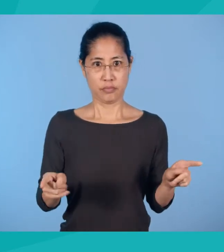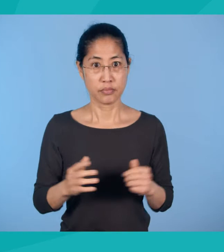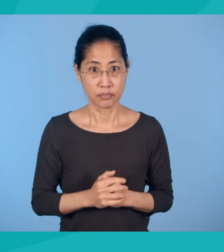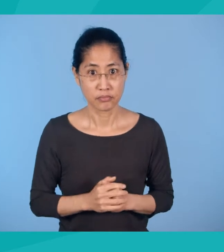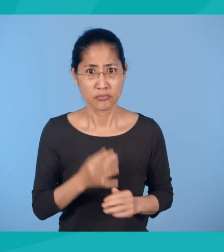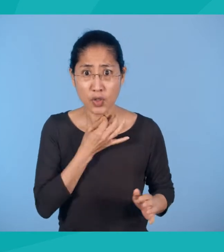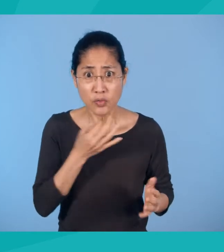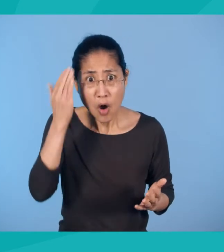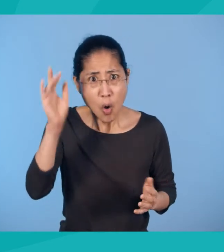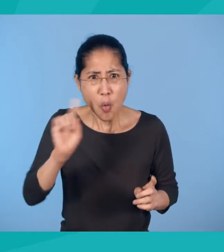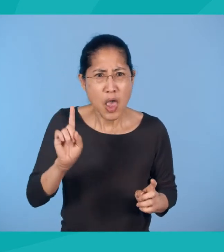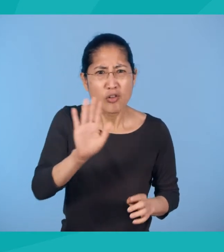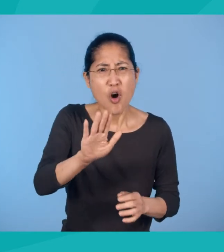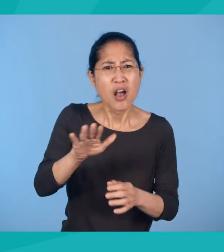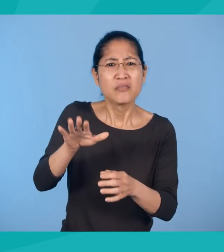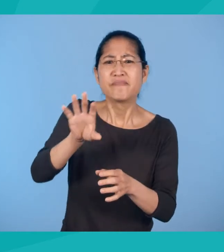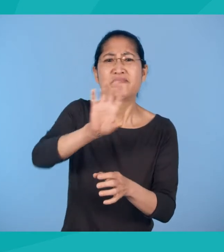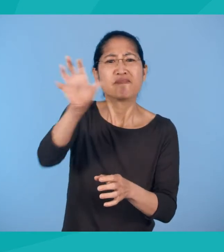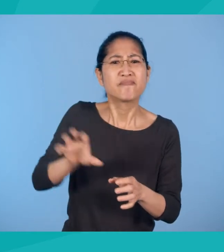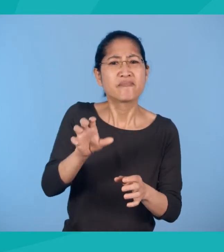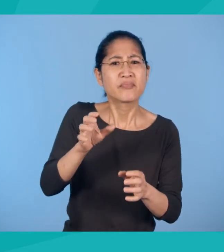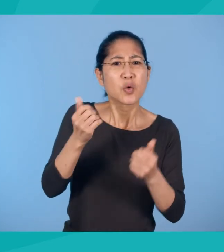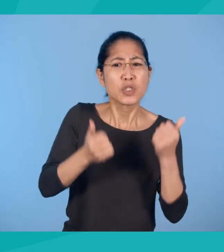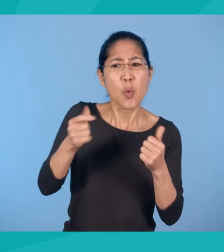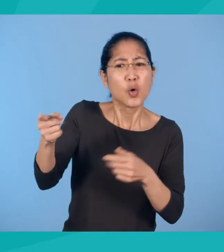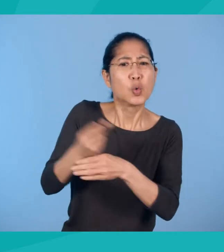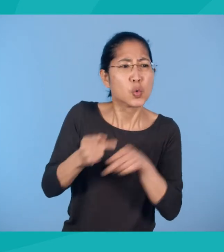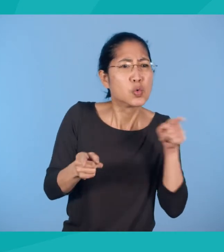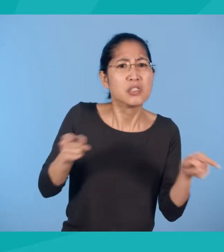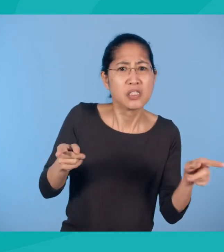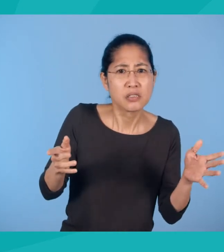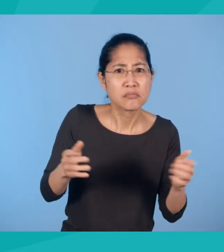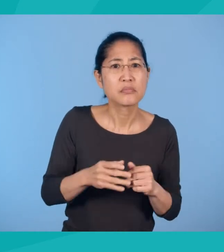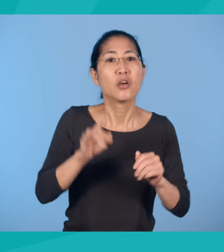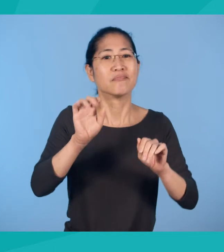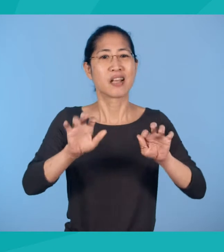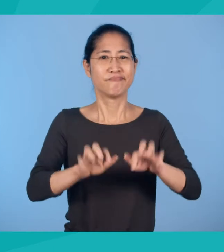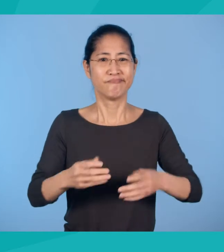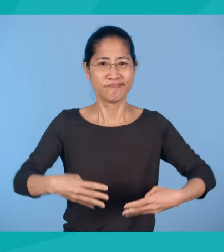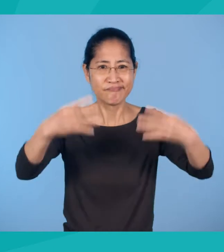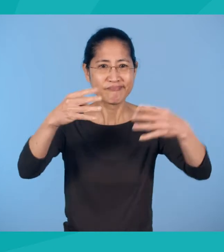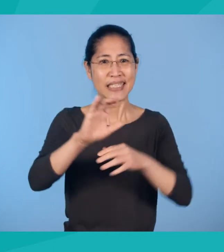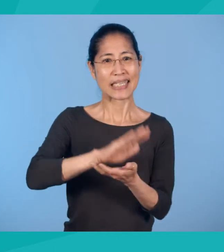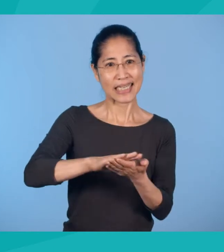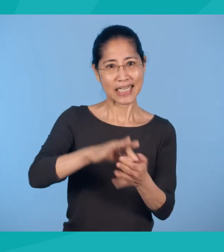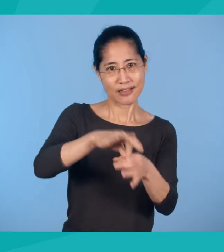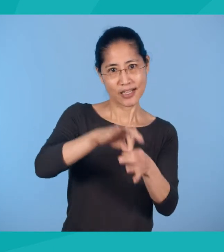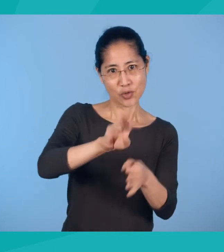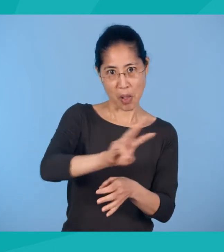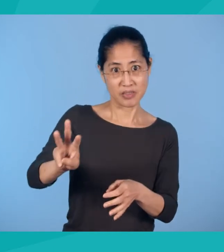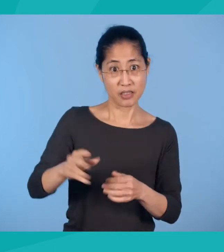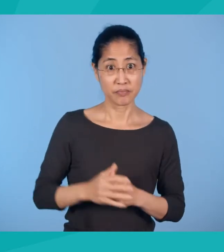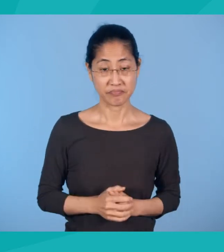Once you figure out where you're voting, make sure you bring a valid form of ID, such as your driver's license, Arizona ID, or tribal enrollment